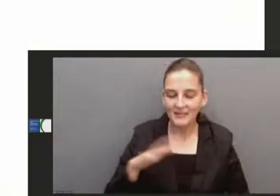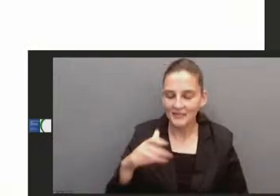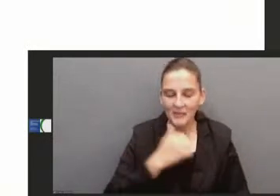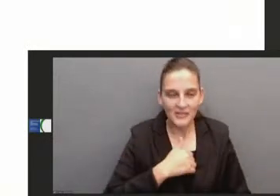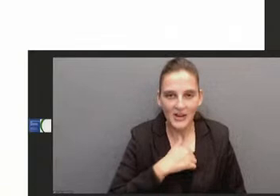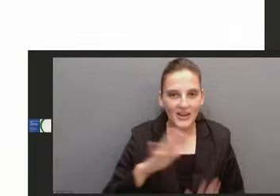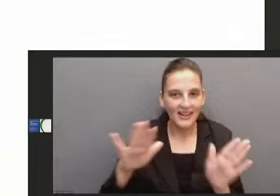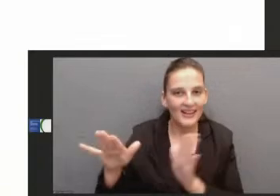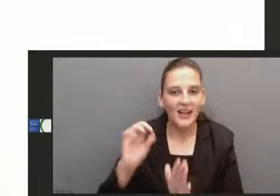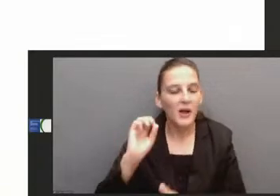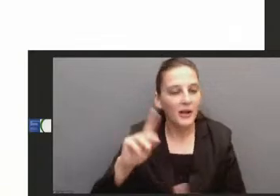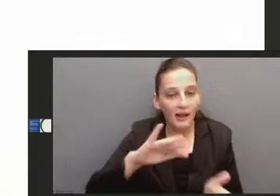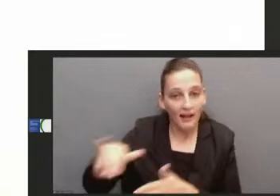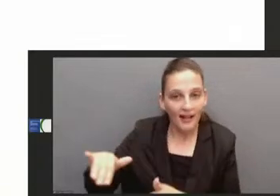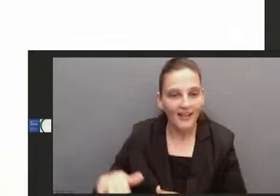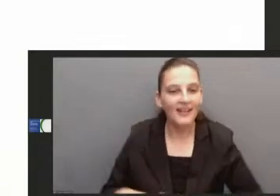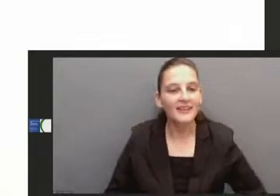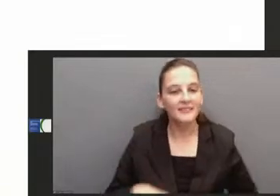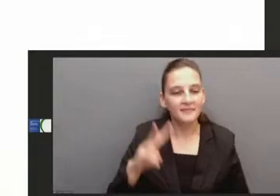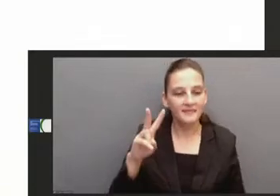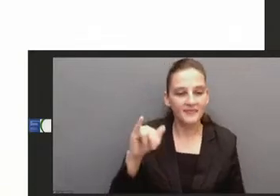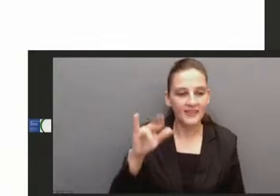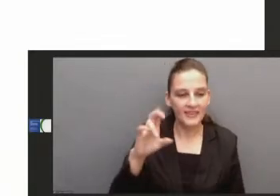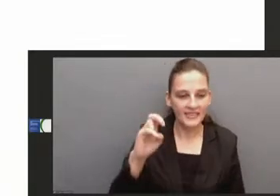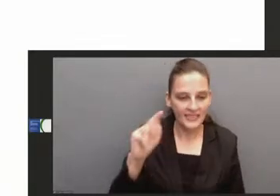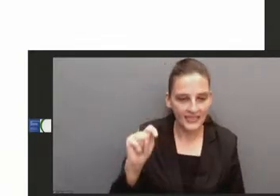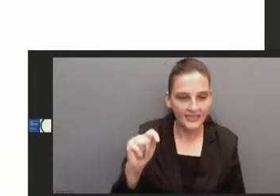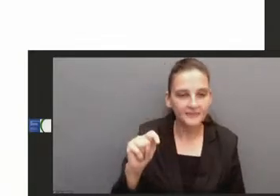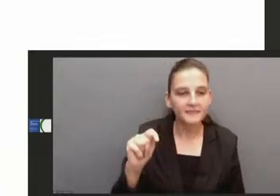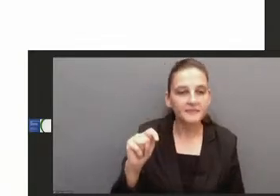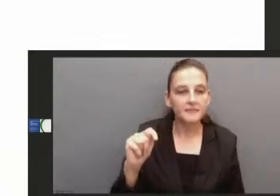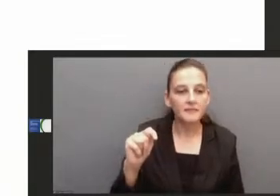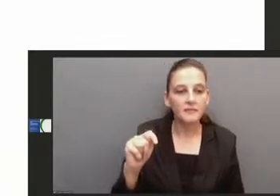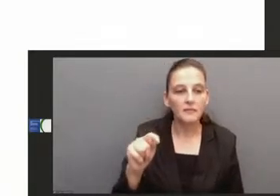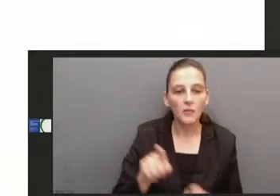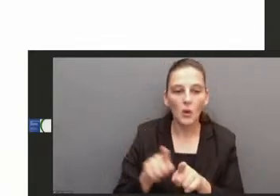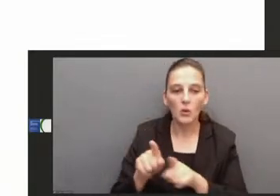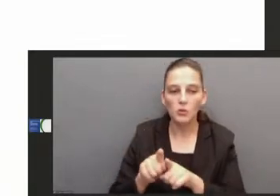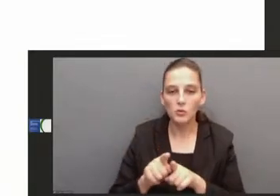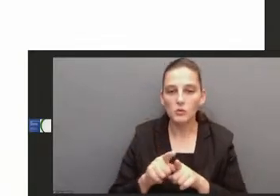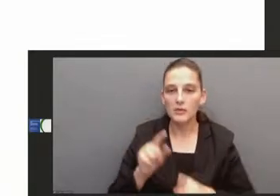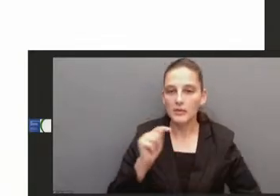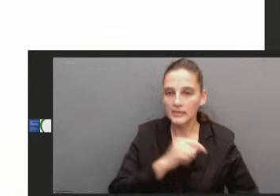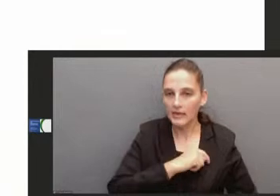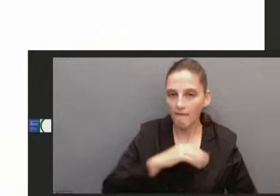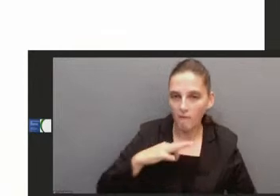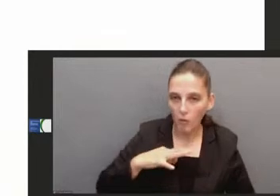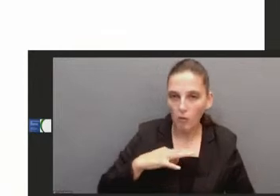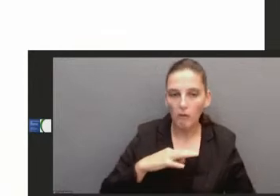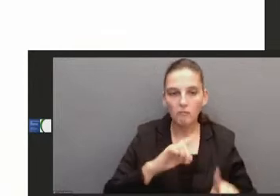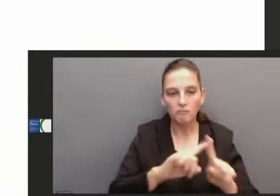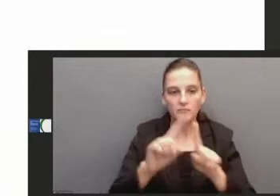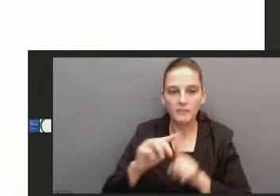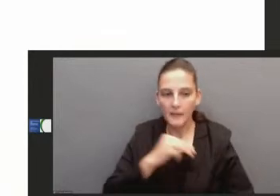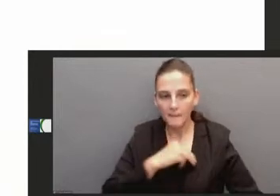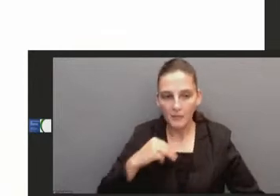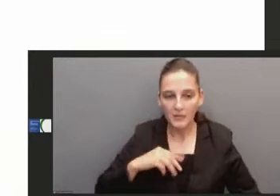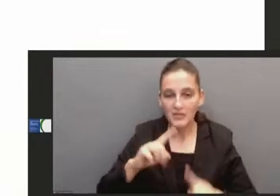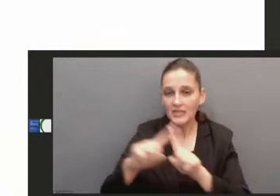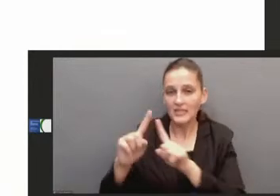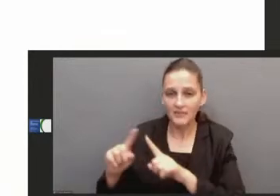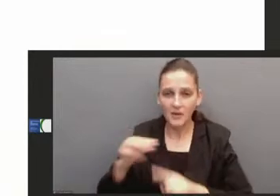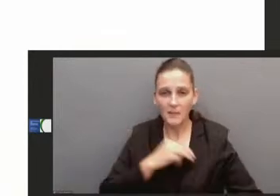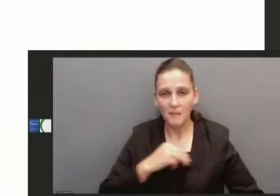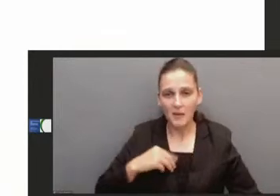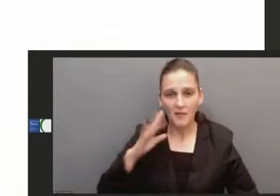Okay, and Vincent Taranzo, as well as the full membership of the task force, our ex officio members for their thought